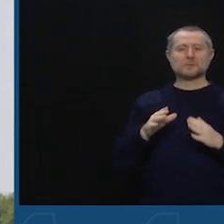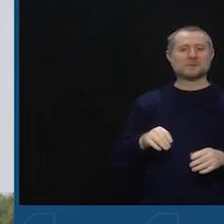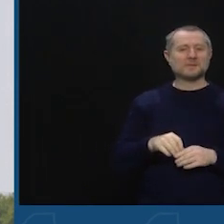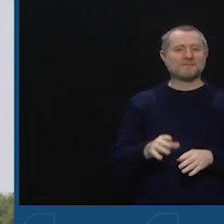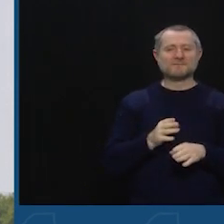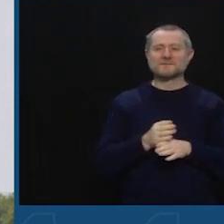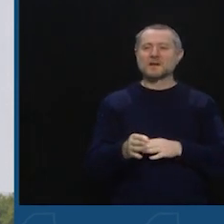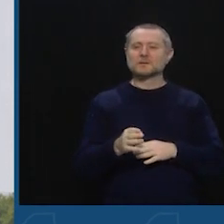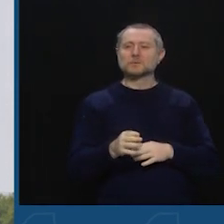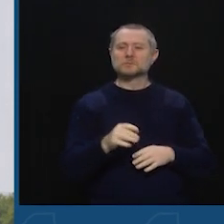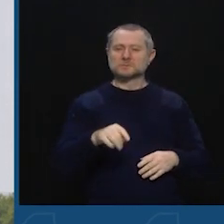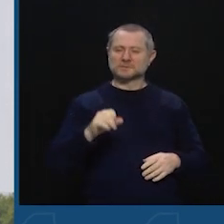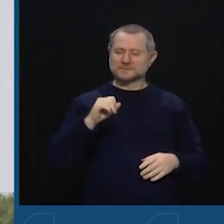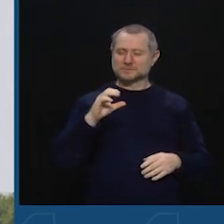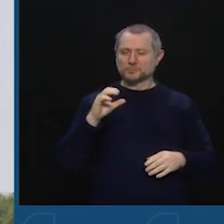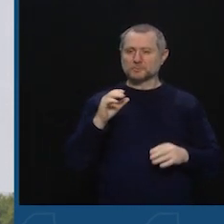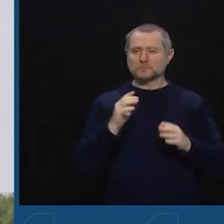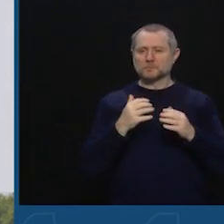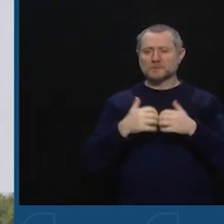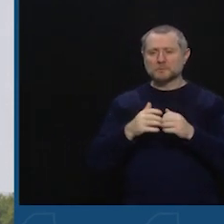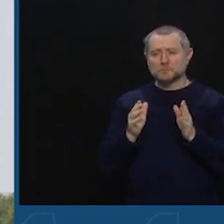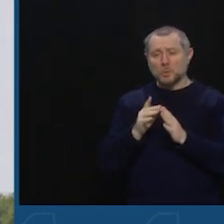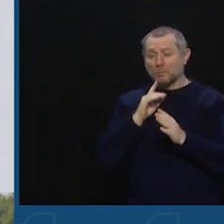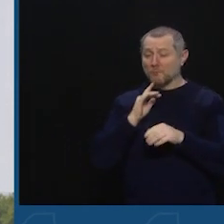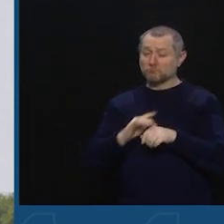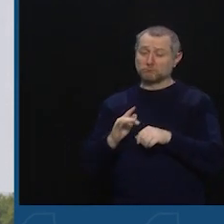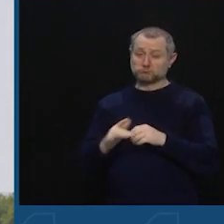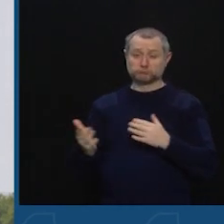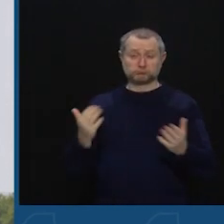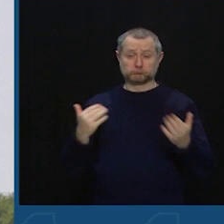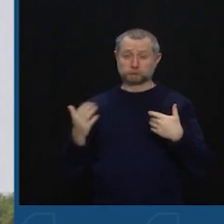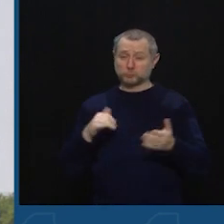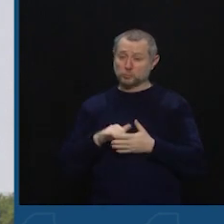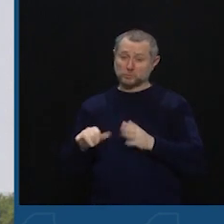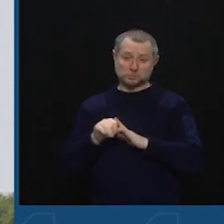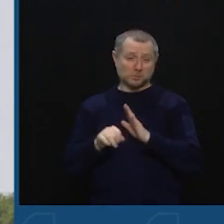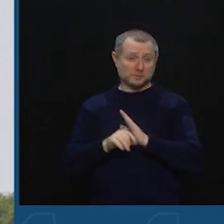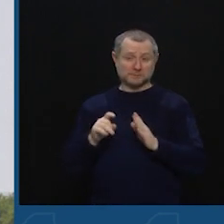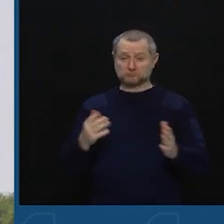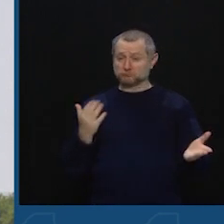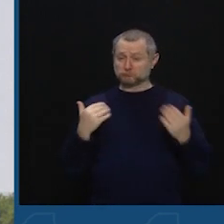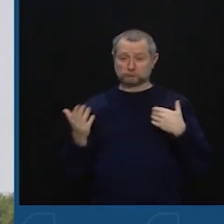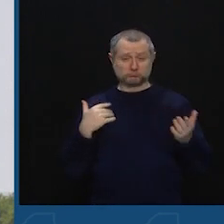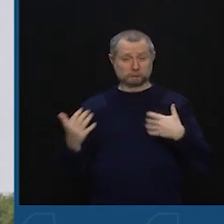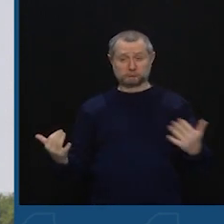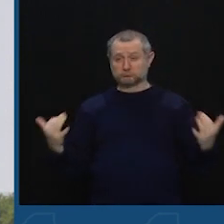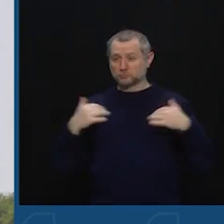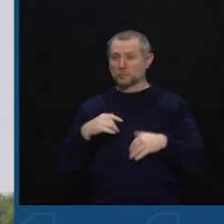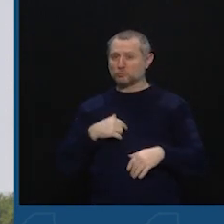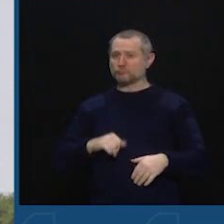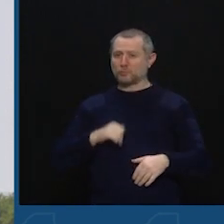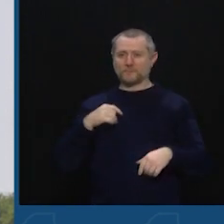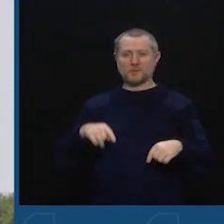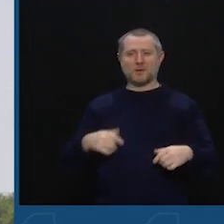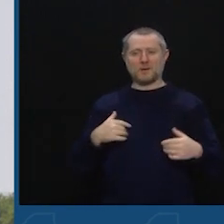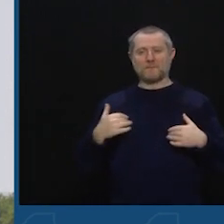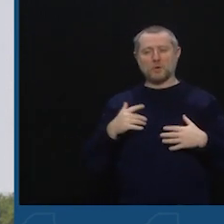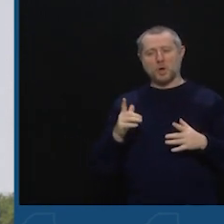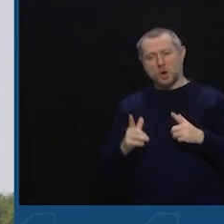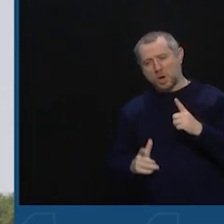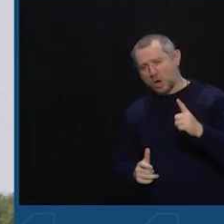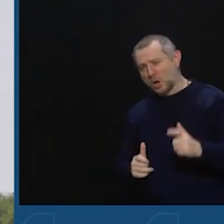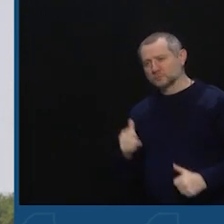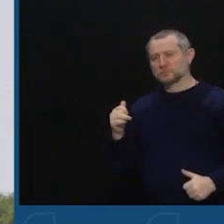are jobs that will be available to us all over this state. We're already proud of having the largest, most